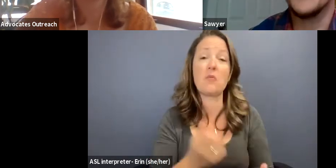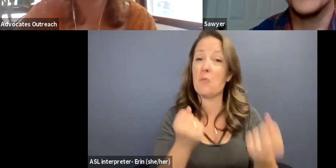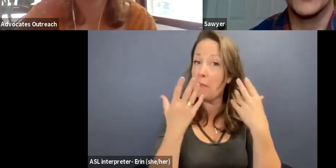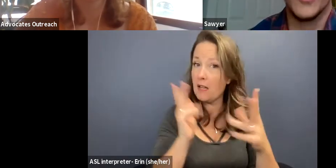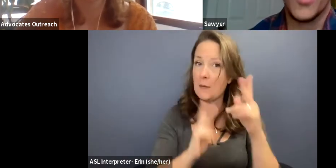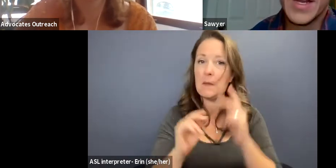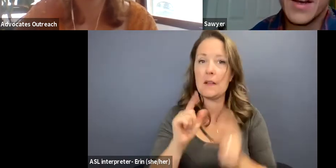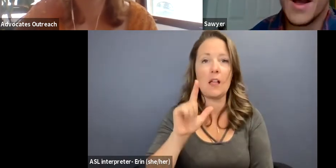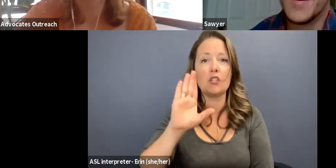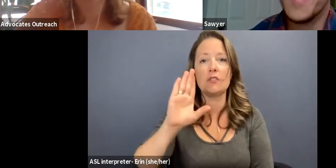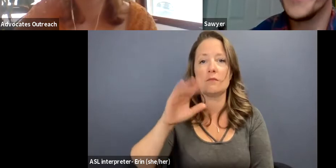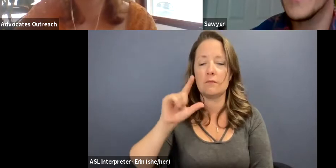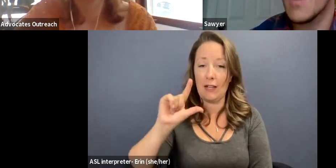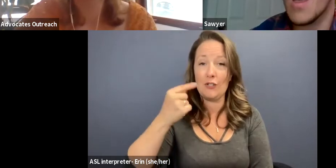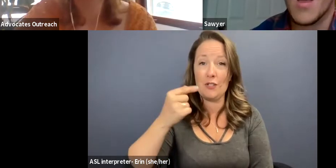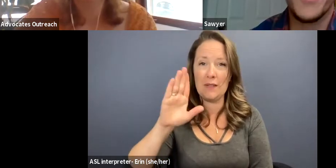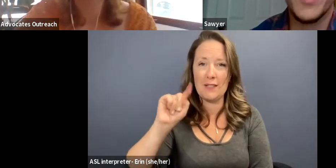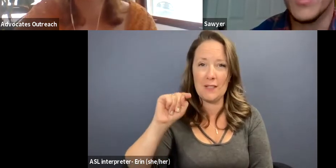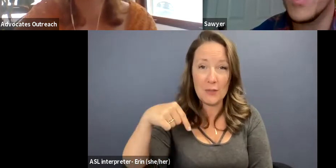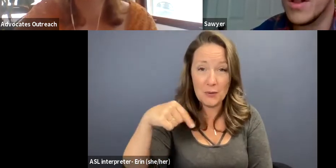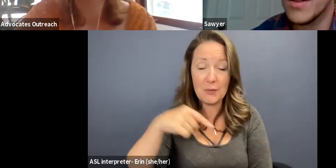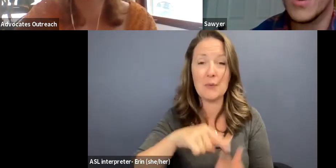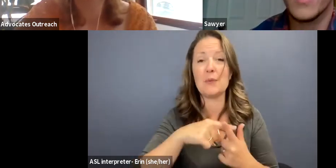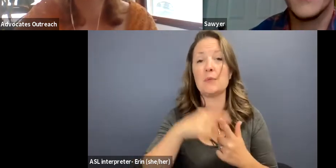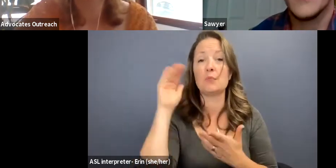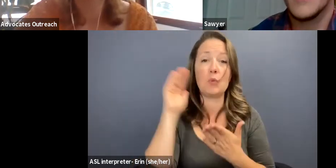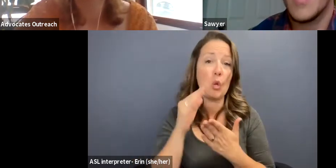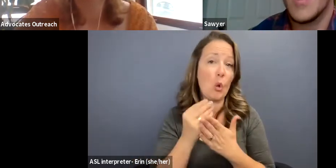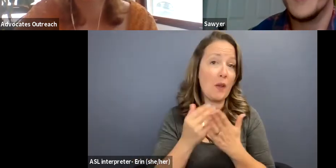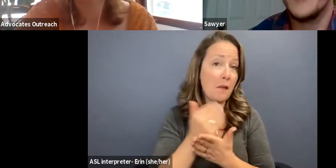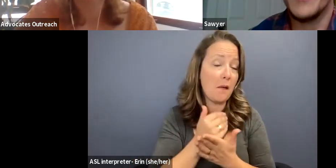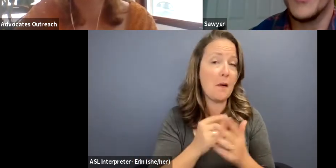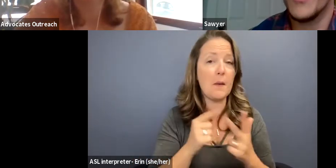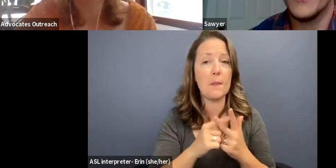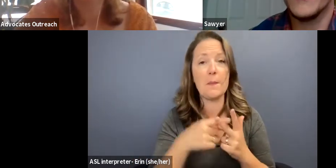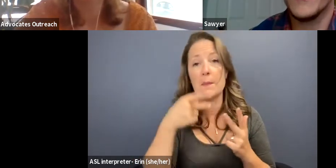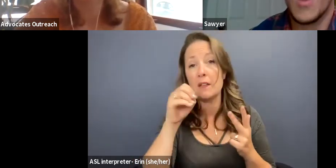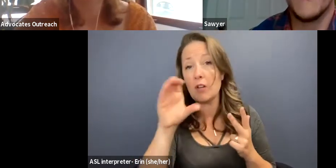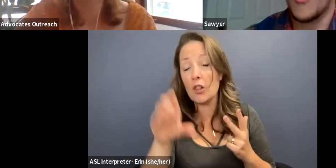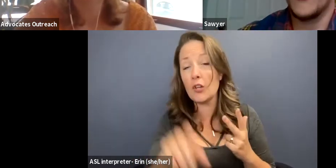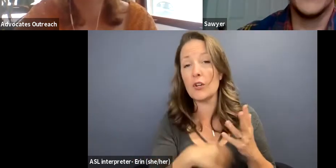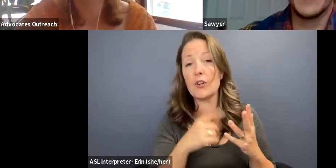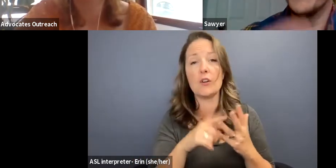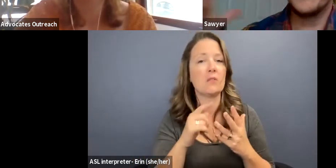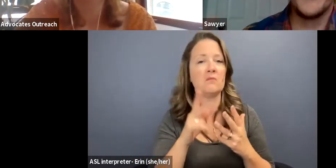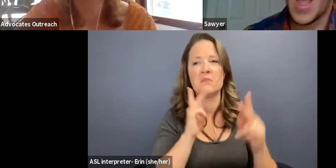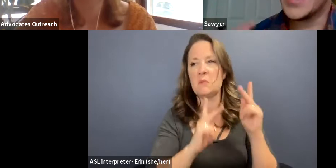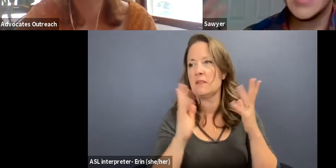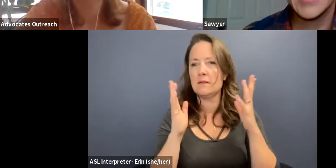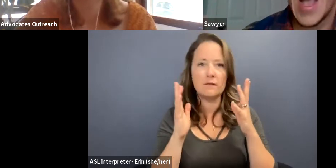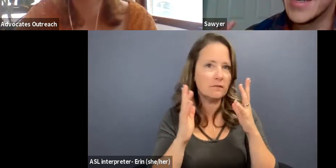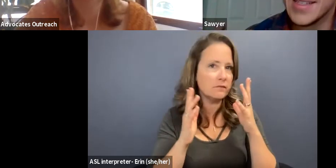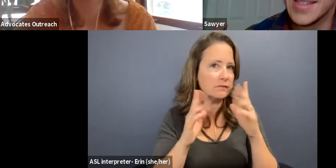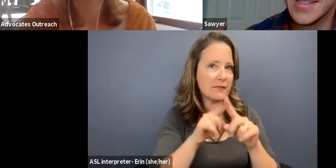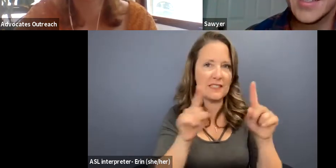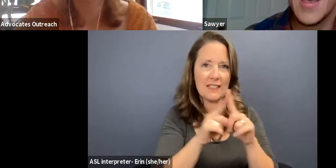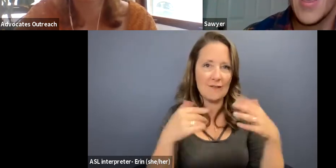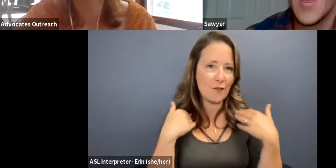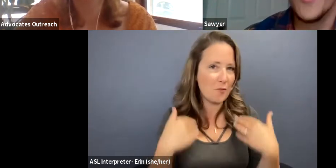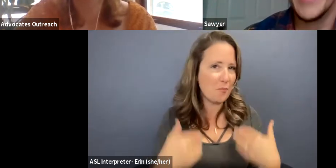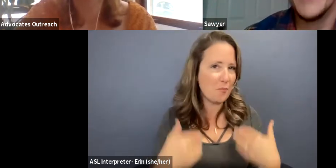this fall. So that's exciting. So services that we have are like everything related to sexual and